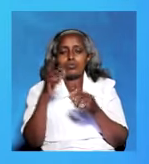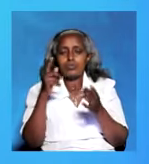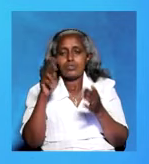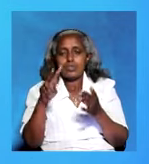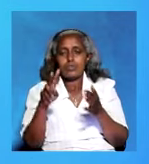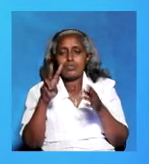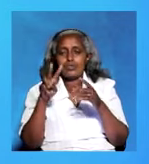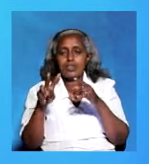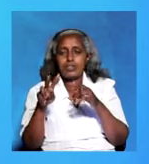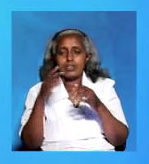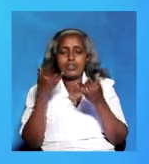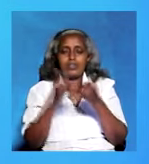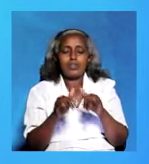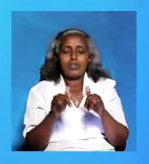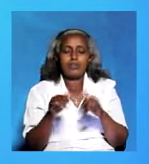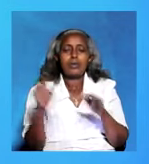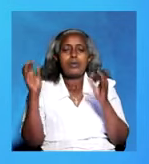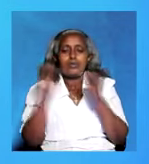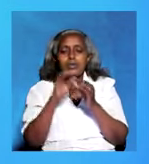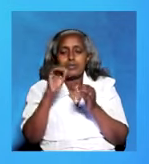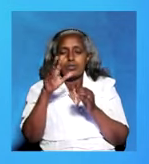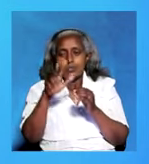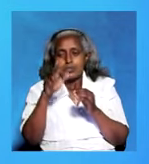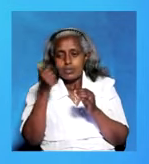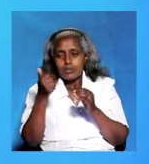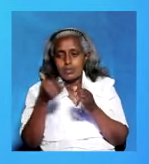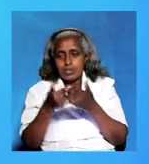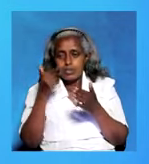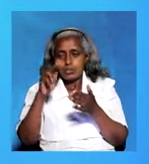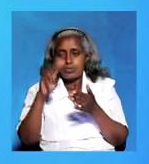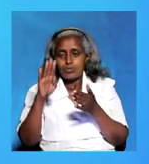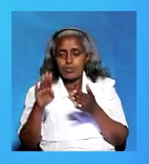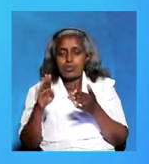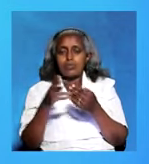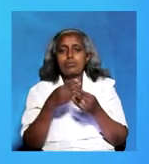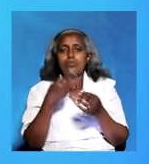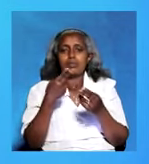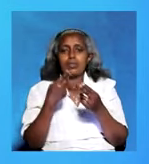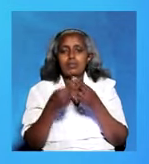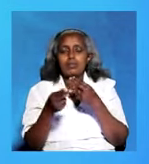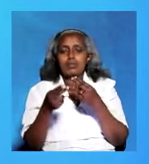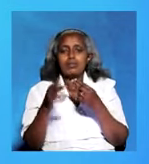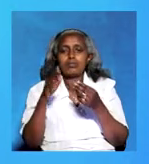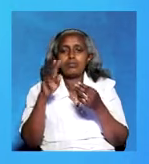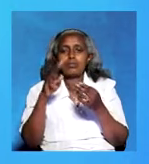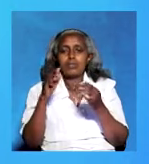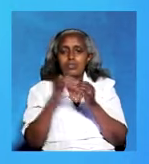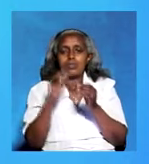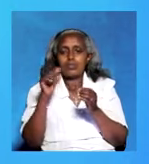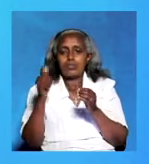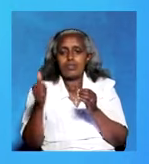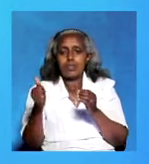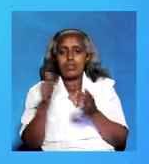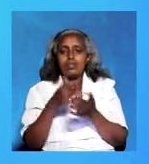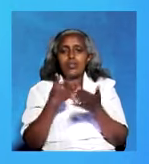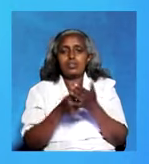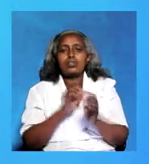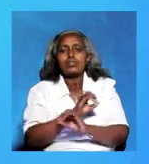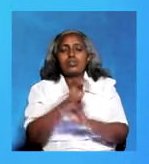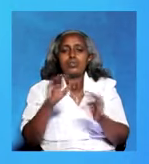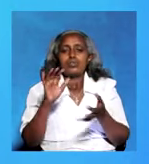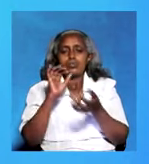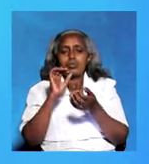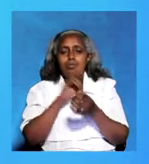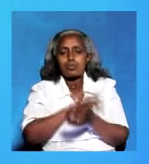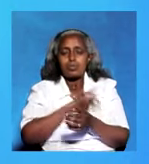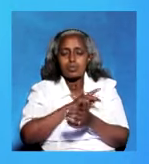vectors divided by magnitude of 3a minus 2b times magnitude of a. This equal to, using distributive